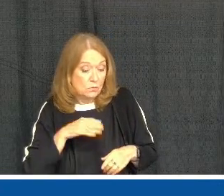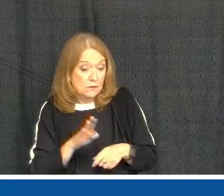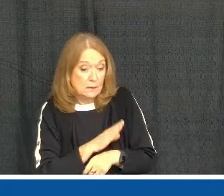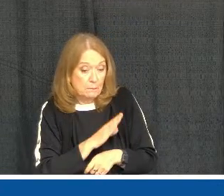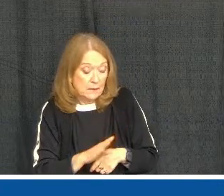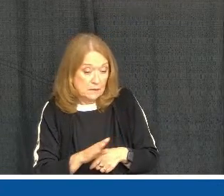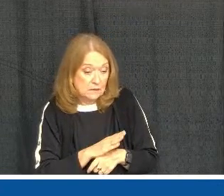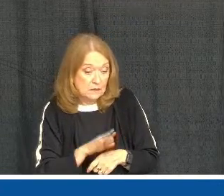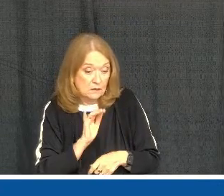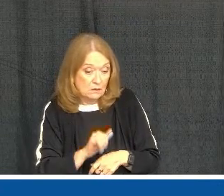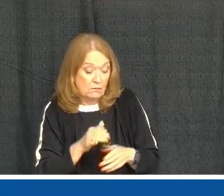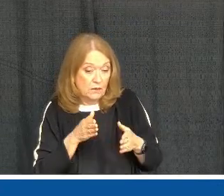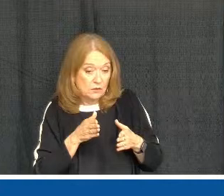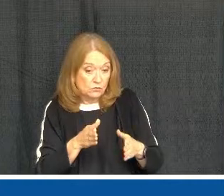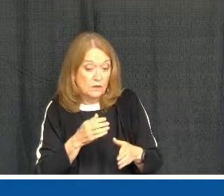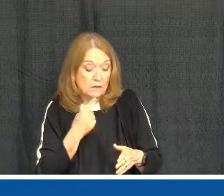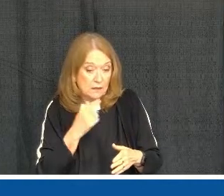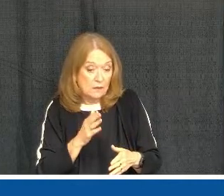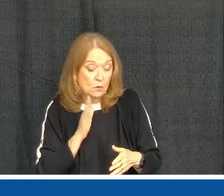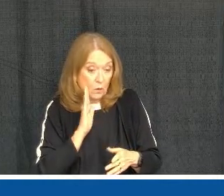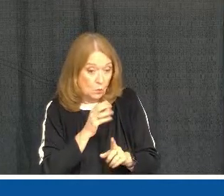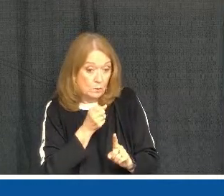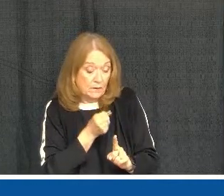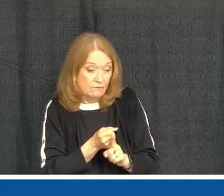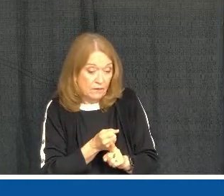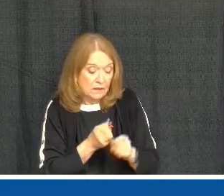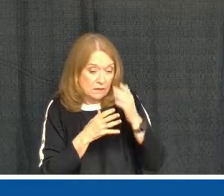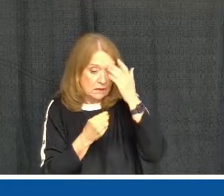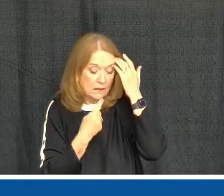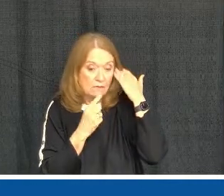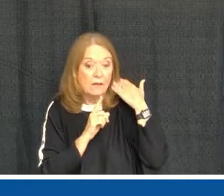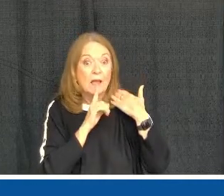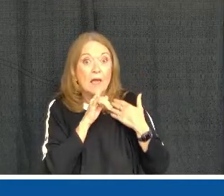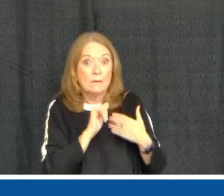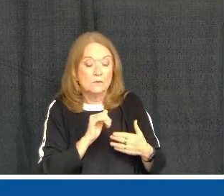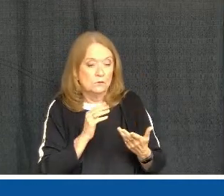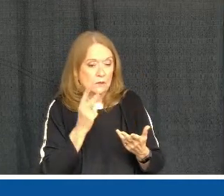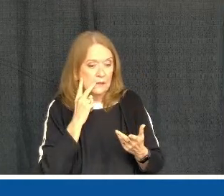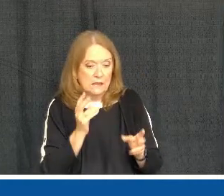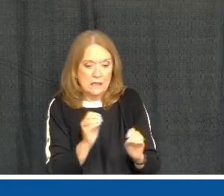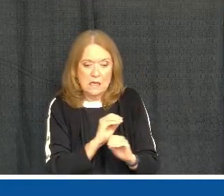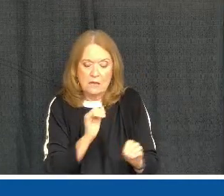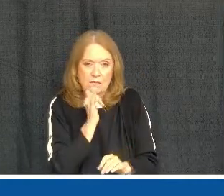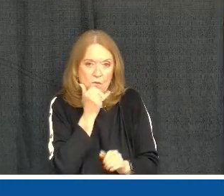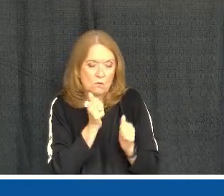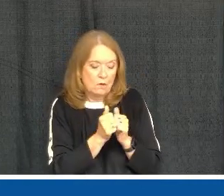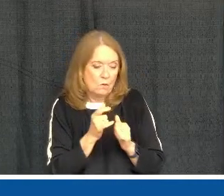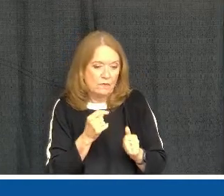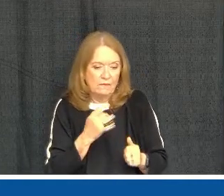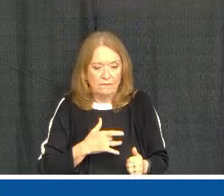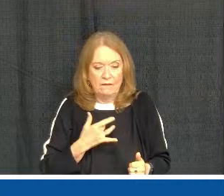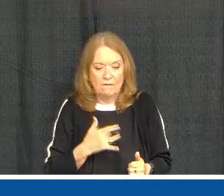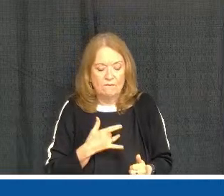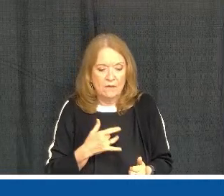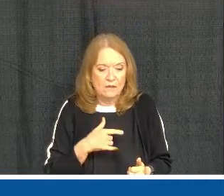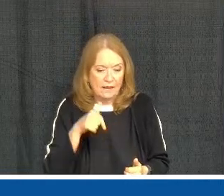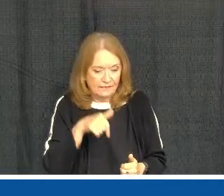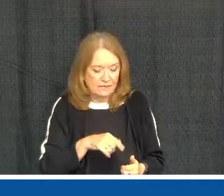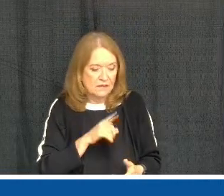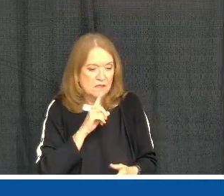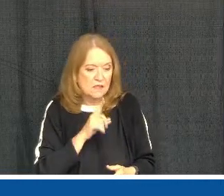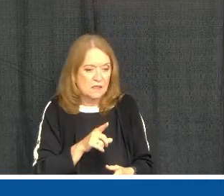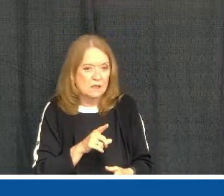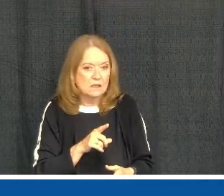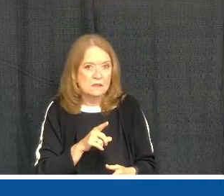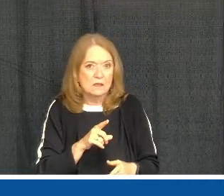you know, on that stretch that would be affected by this. And they absolutely see nothing wrong with it. They feel like this is